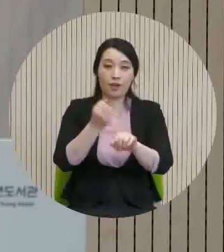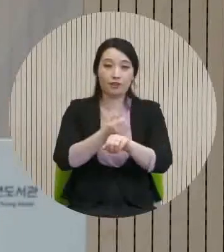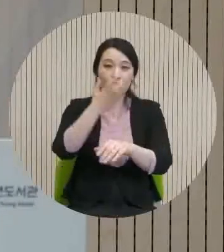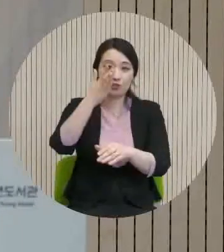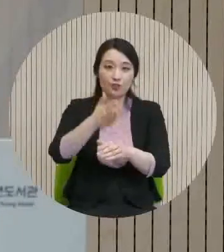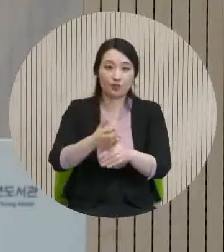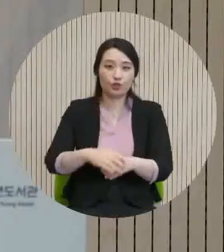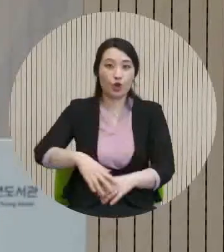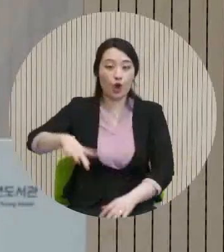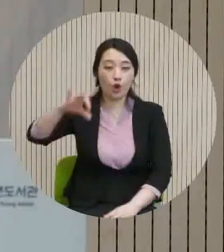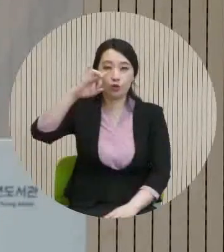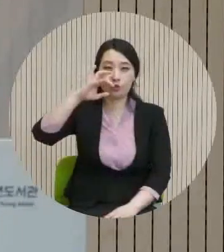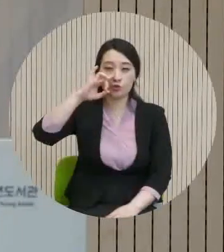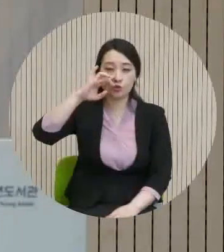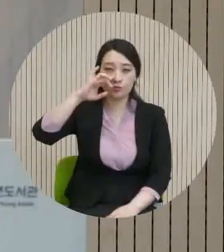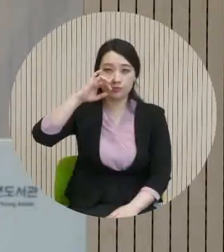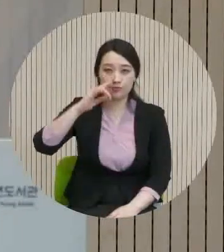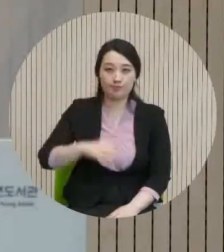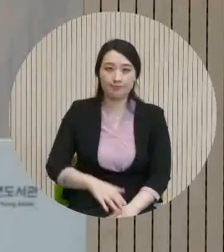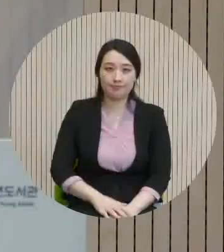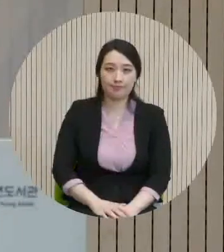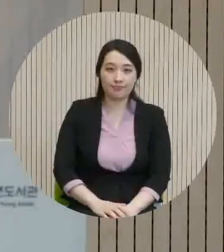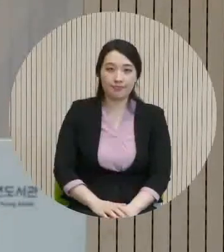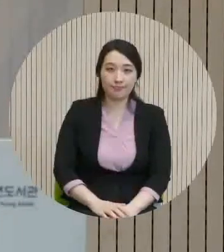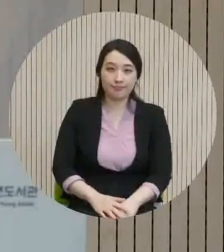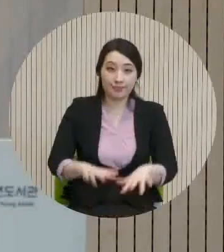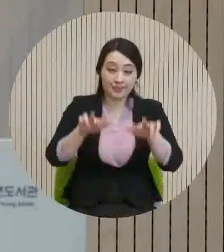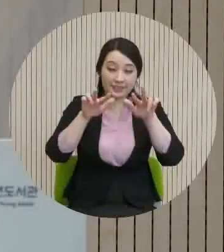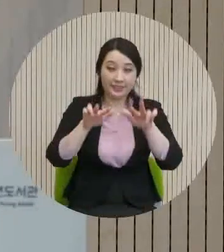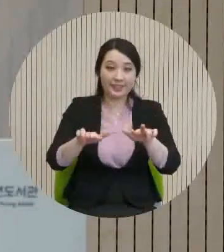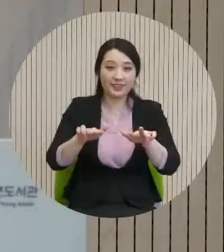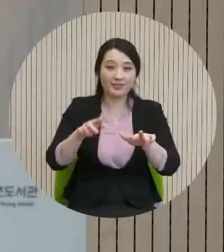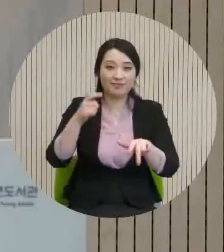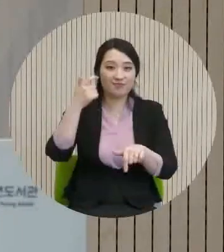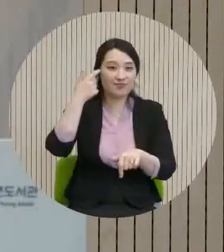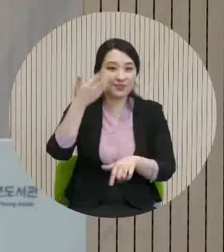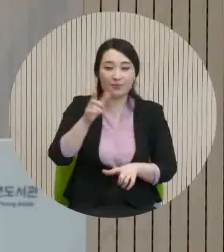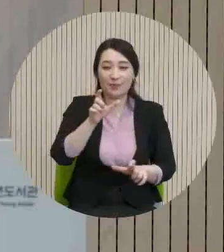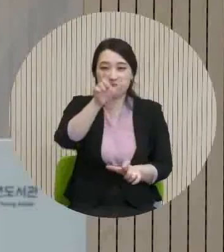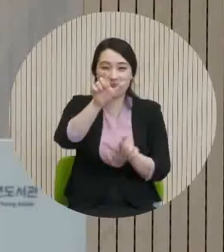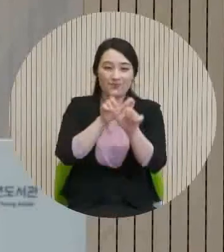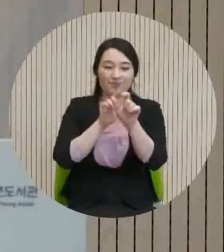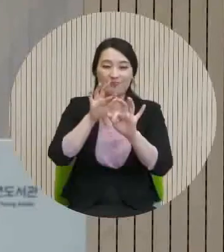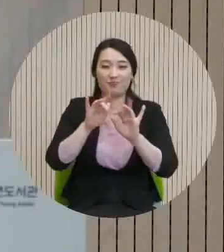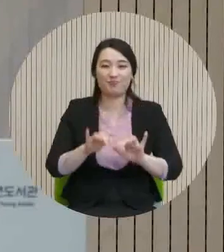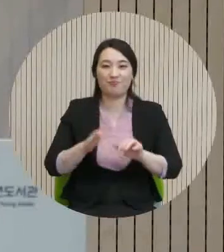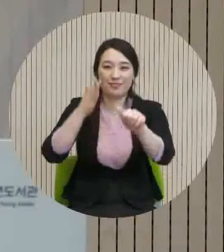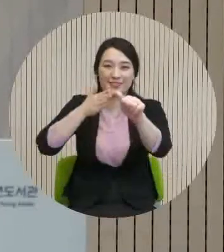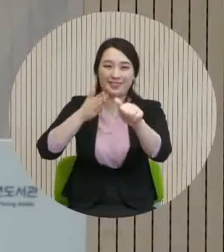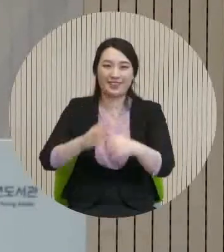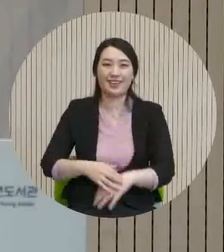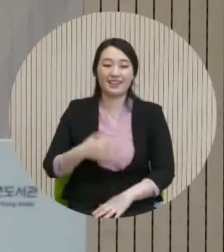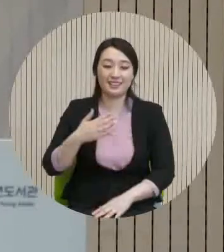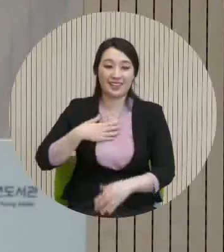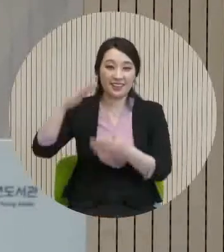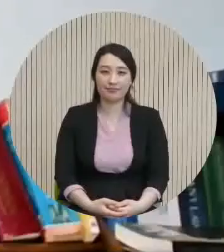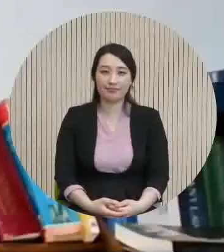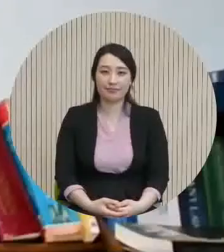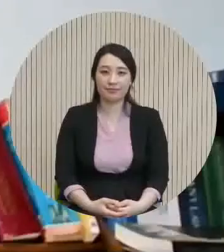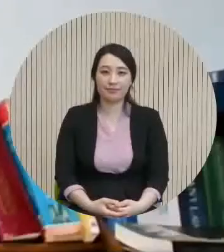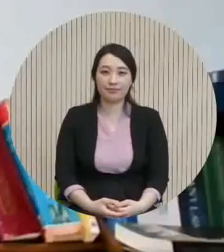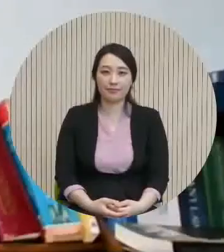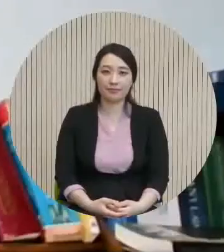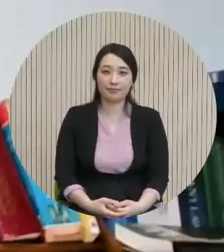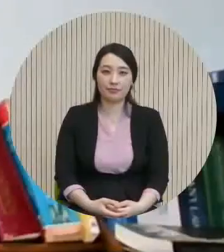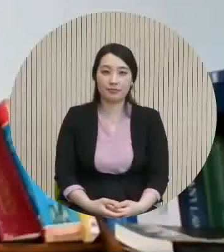put up your questions on the chat room. So I will share your questions with Mr. Eric Chin.